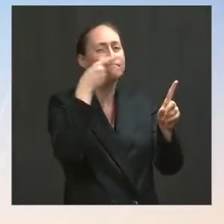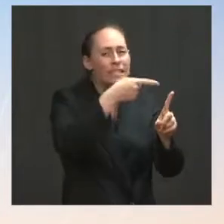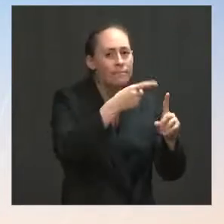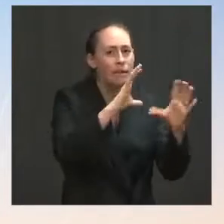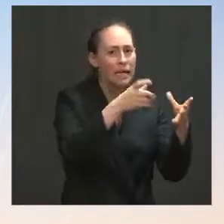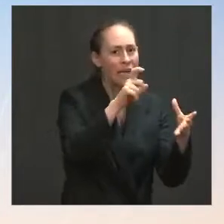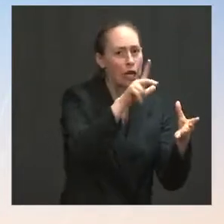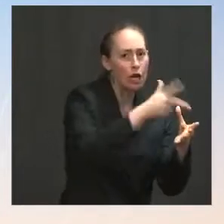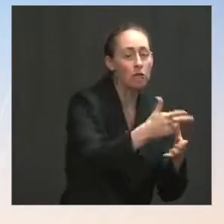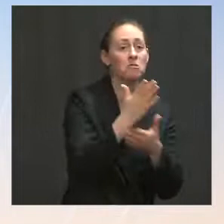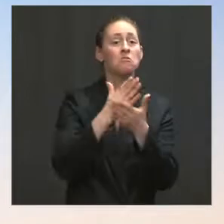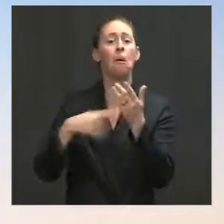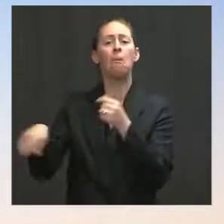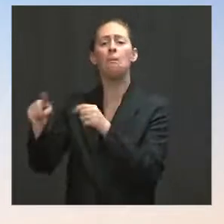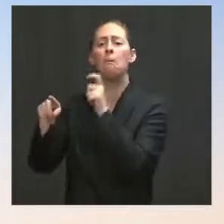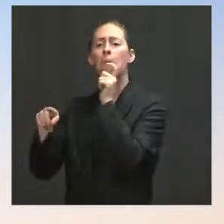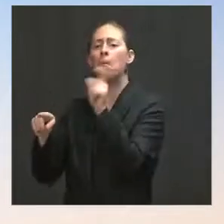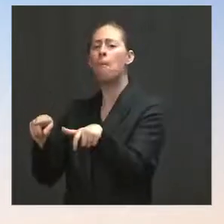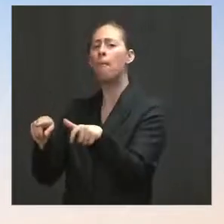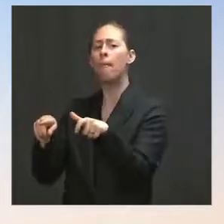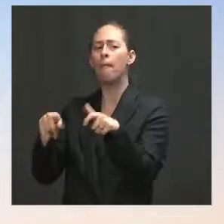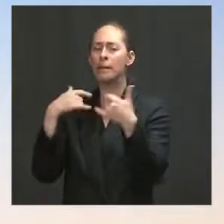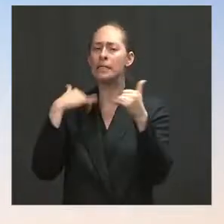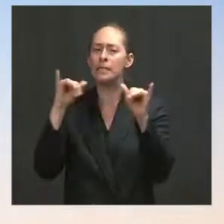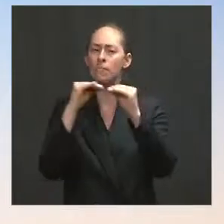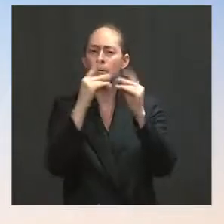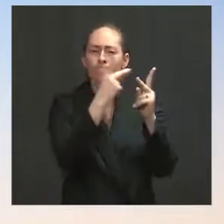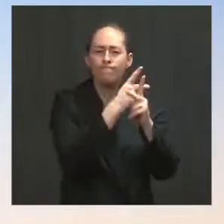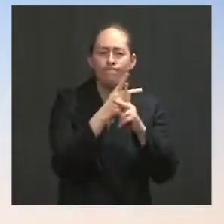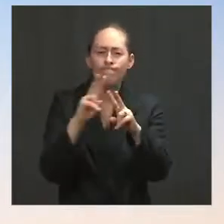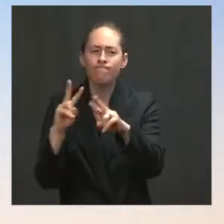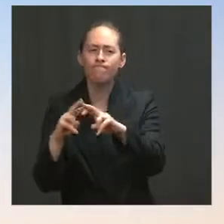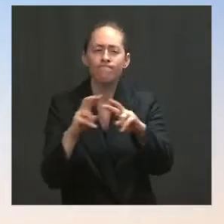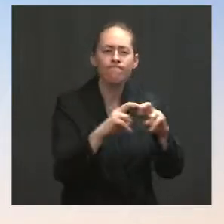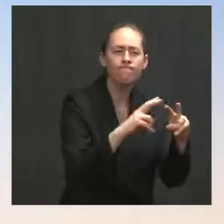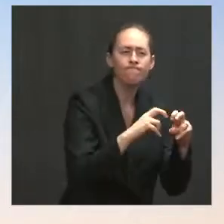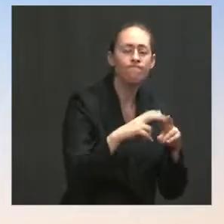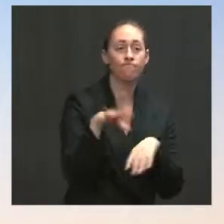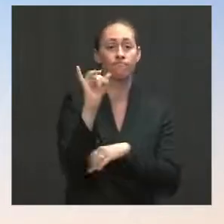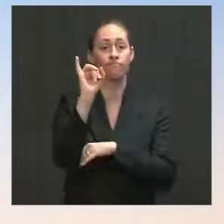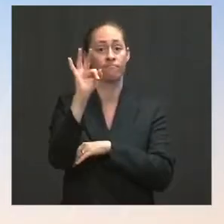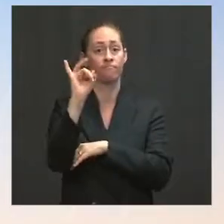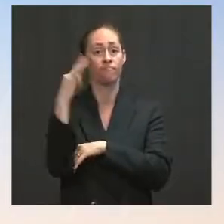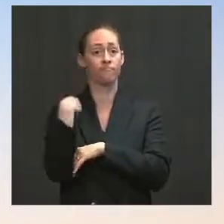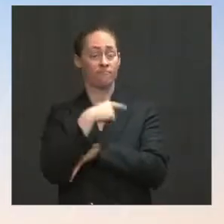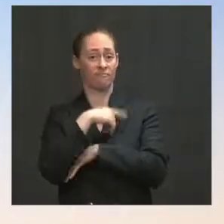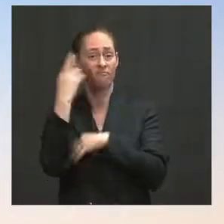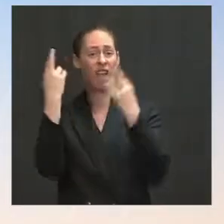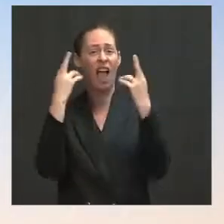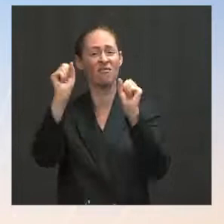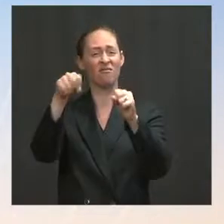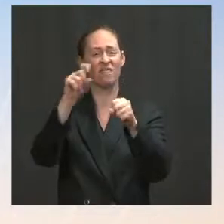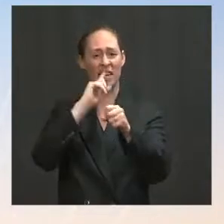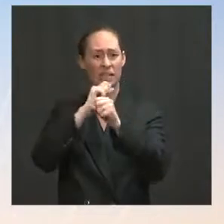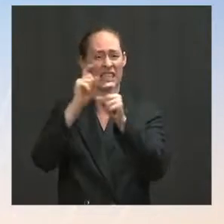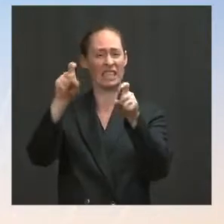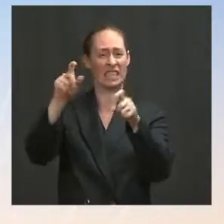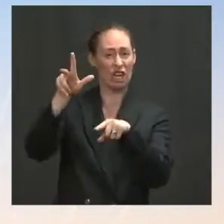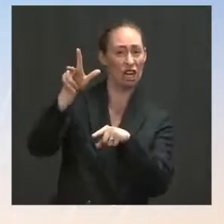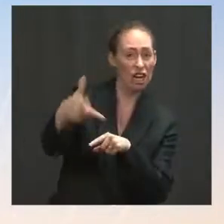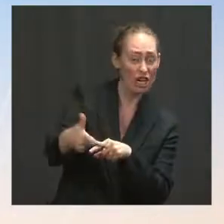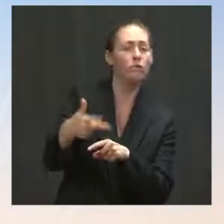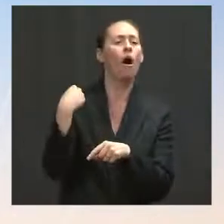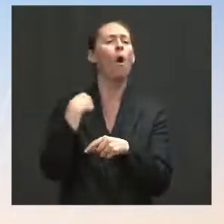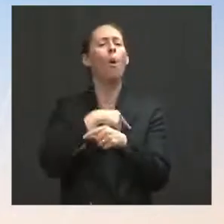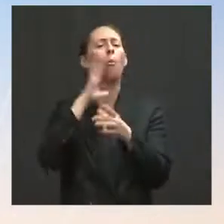make a conclusion that booster shots are recommended, they will provide that information publicly, and it will be based on a large range of data and information.